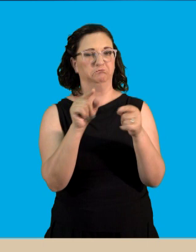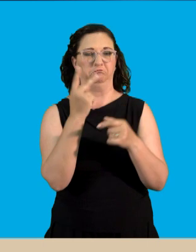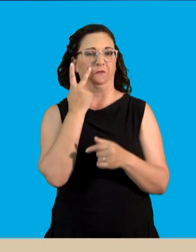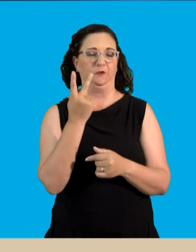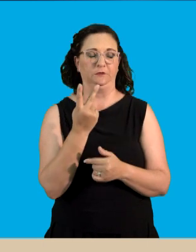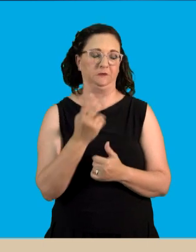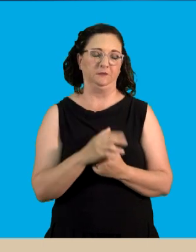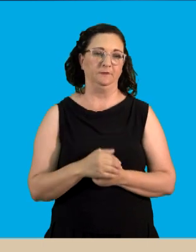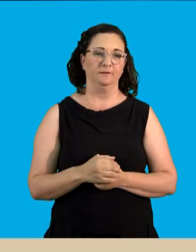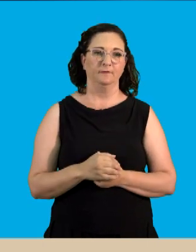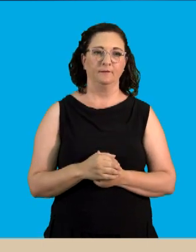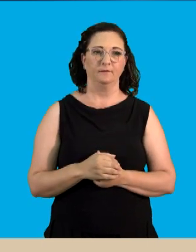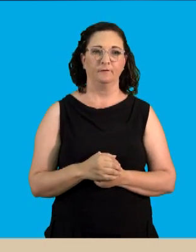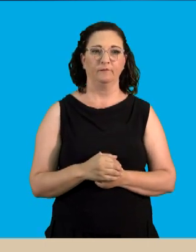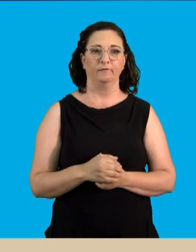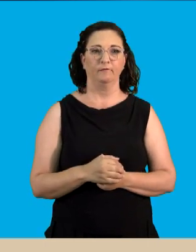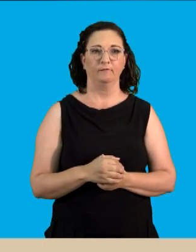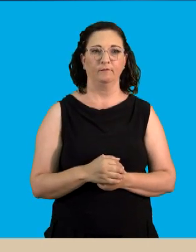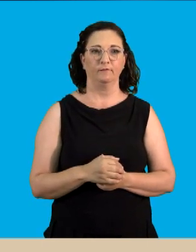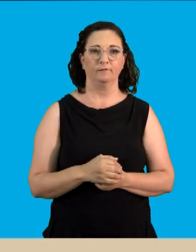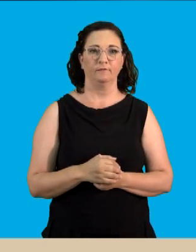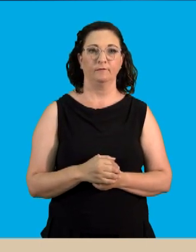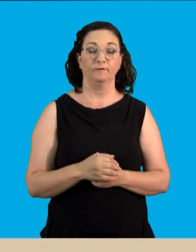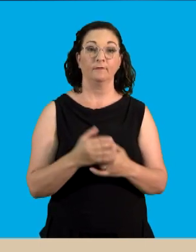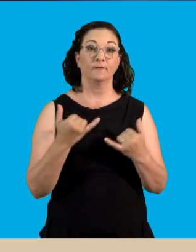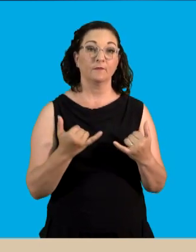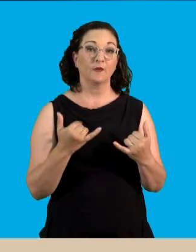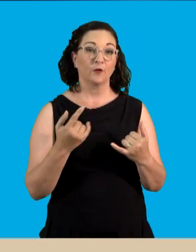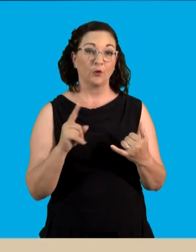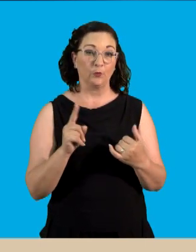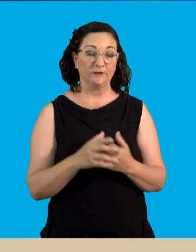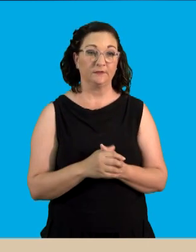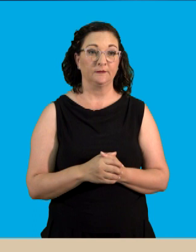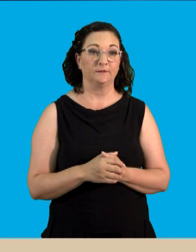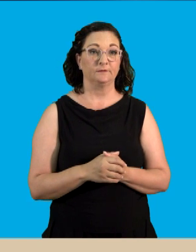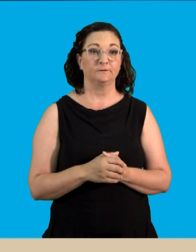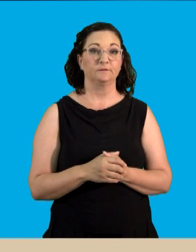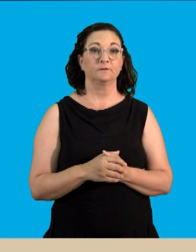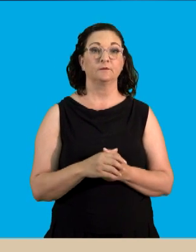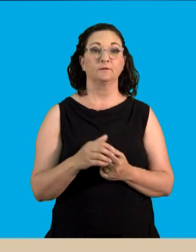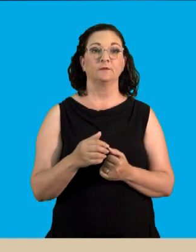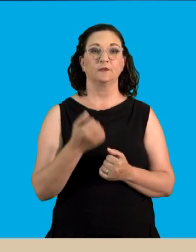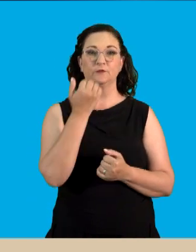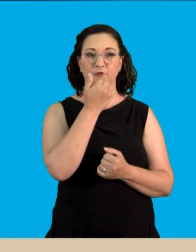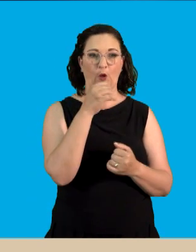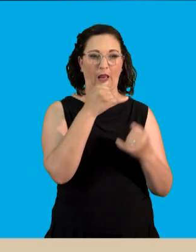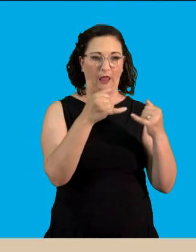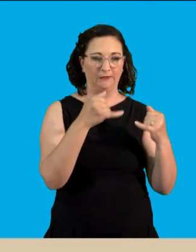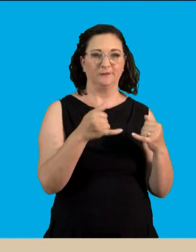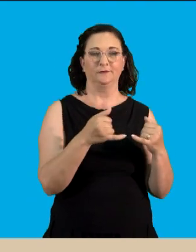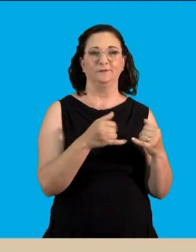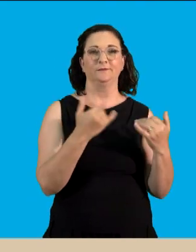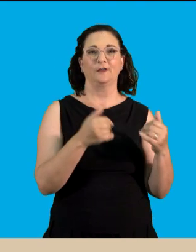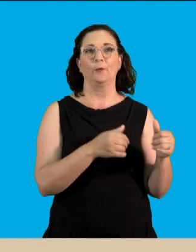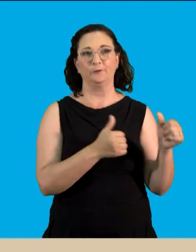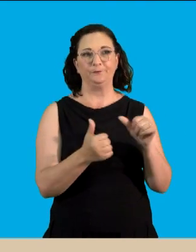stars. That's what we actually mean, all right? Now we are going to be looking at the structure. Sorry about that. We are